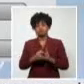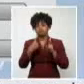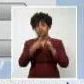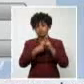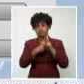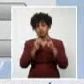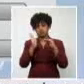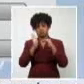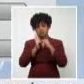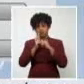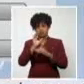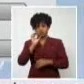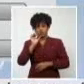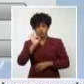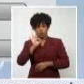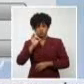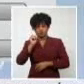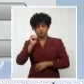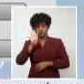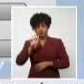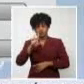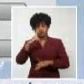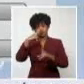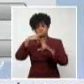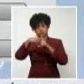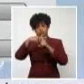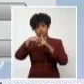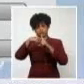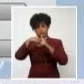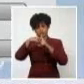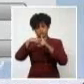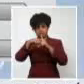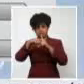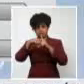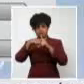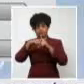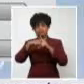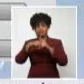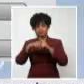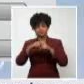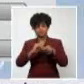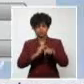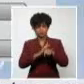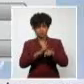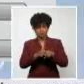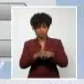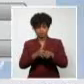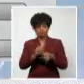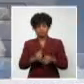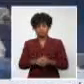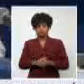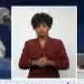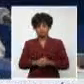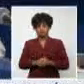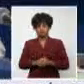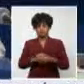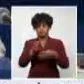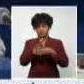71,157 samples have been studied in our country with a PCR test to detect this disease,